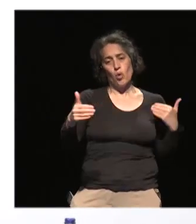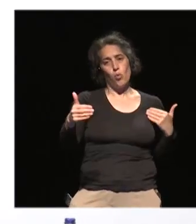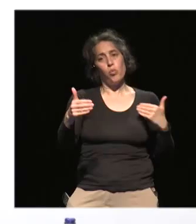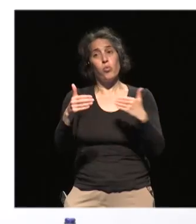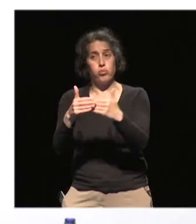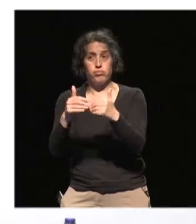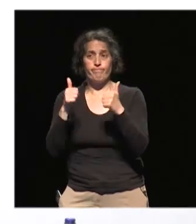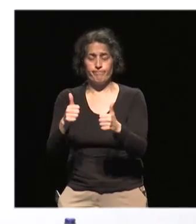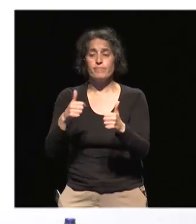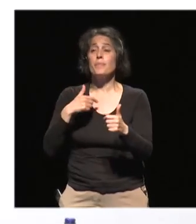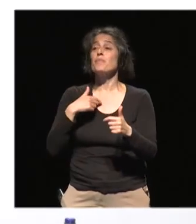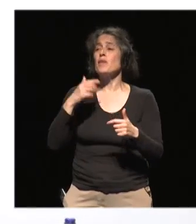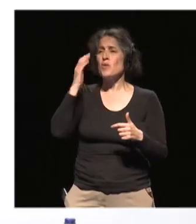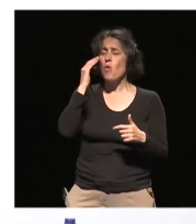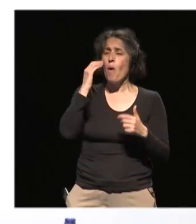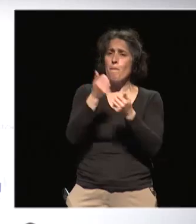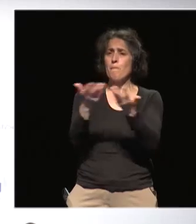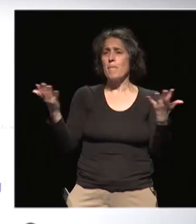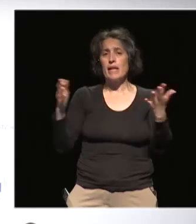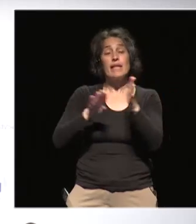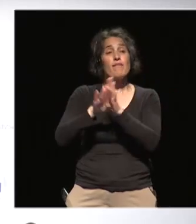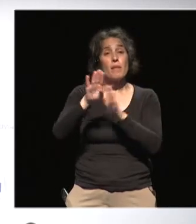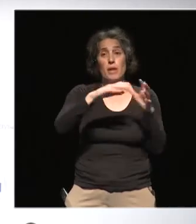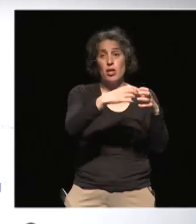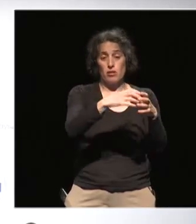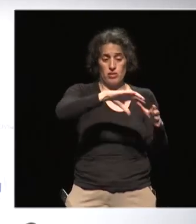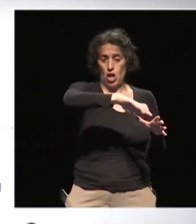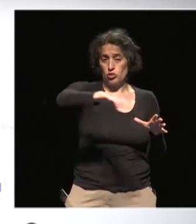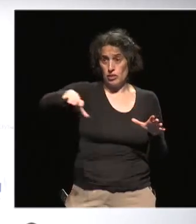because many developing country parties, of course,